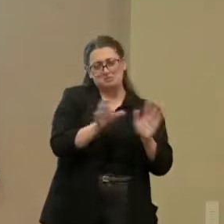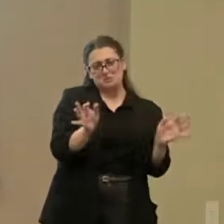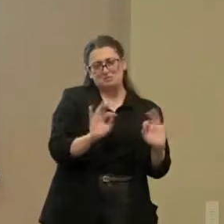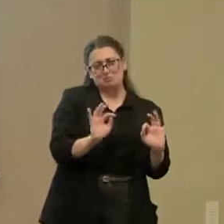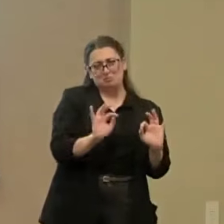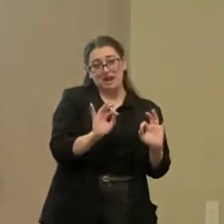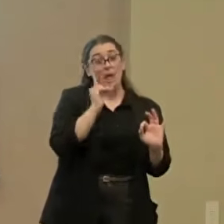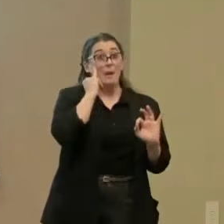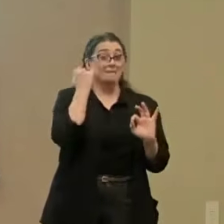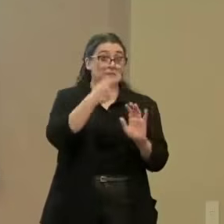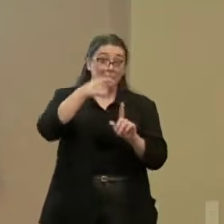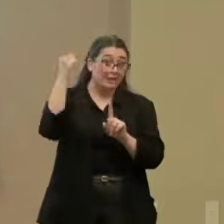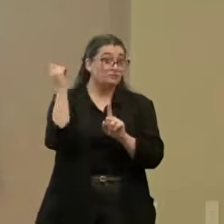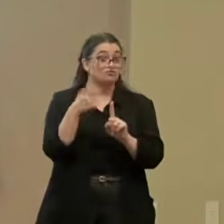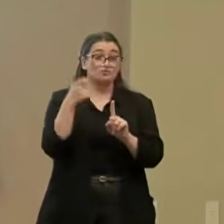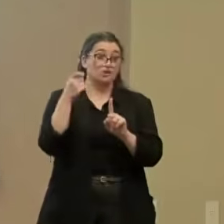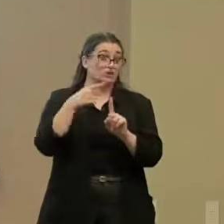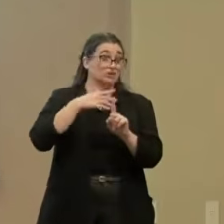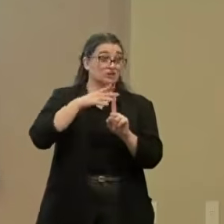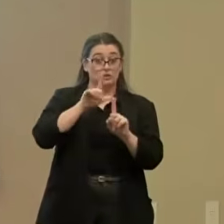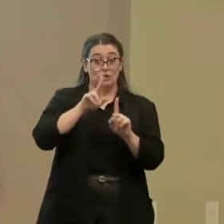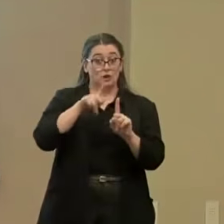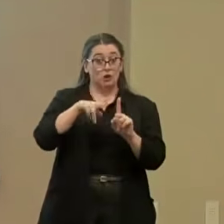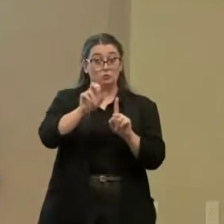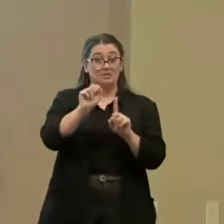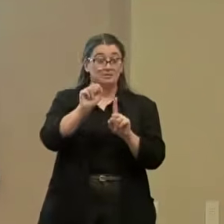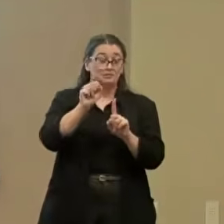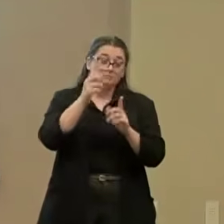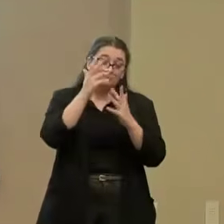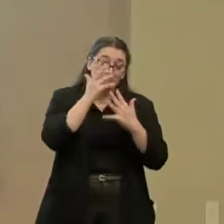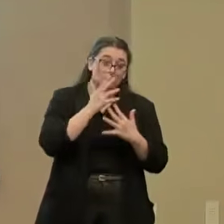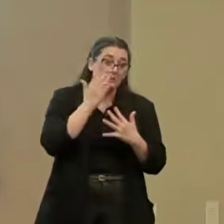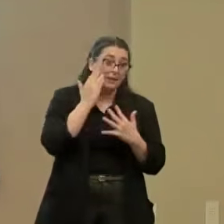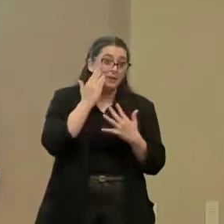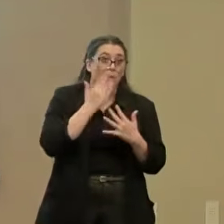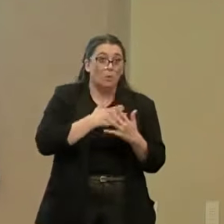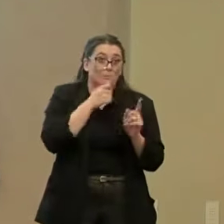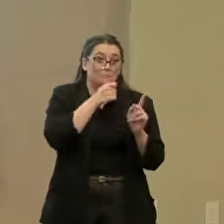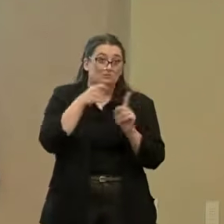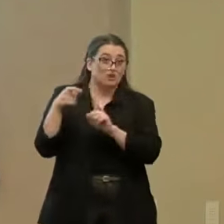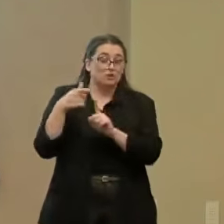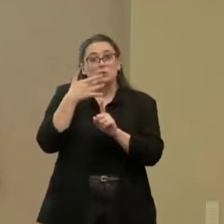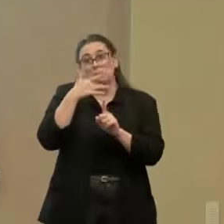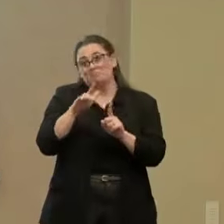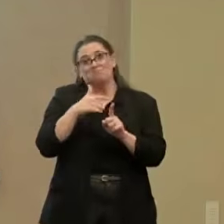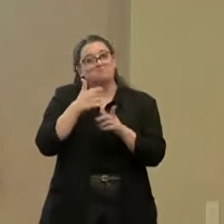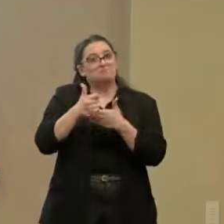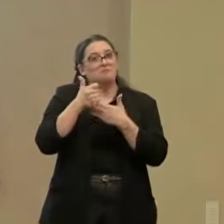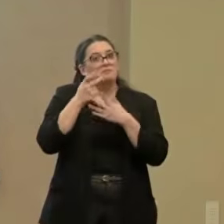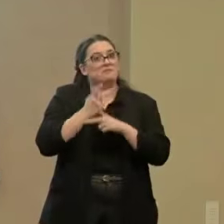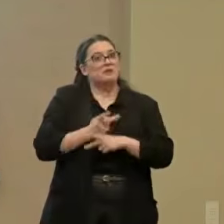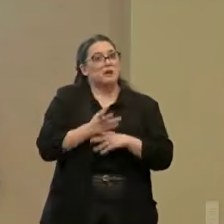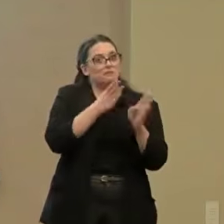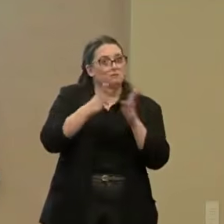I do something to trigger my lupus. And fortunately, I do know my triggers, so that's very helpful for me to